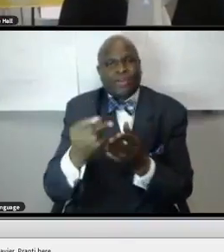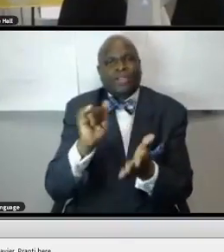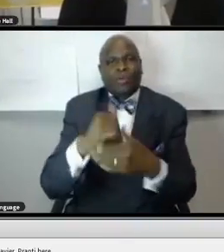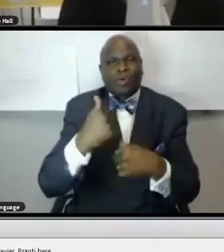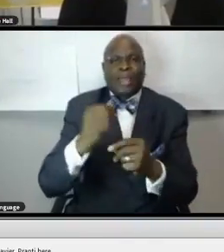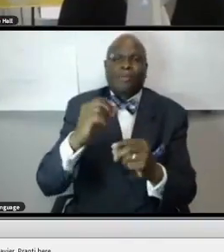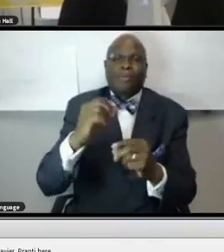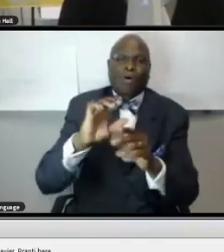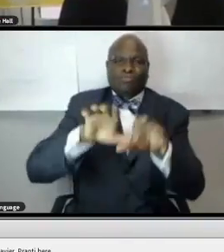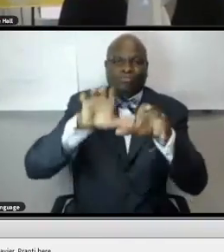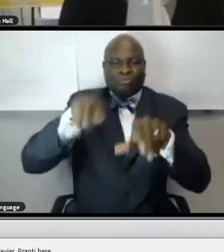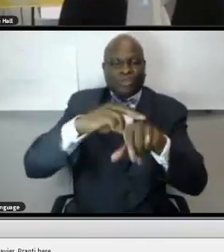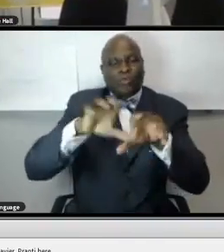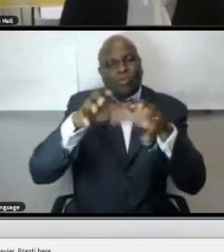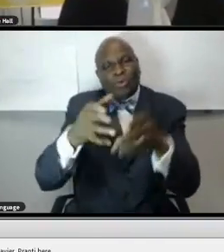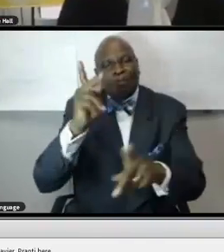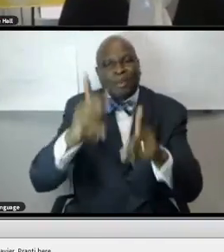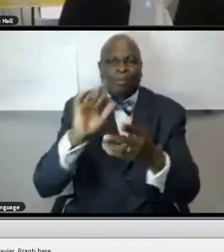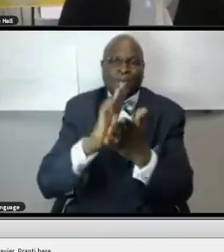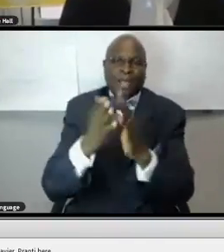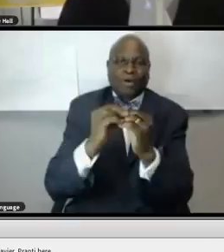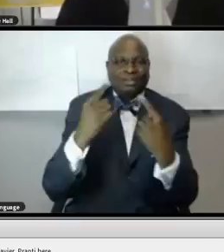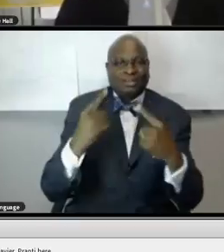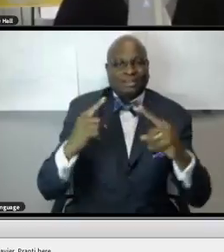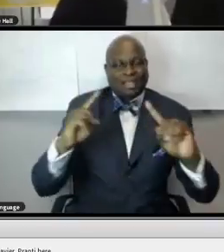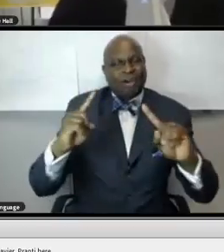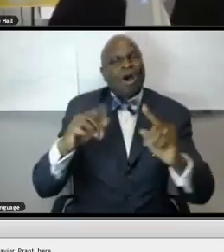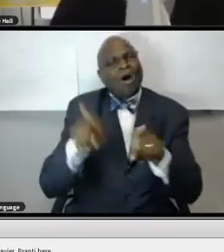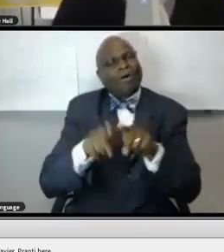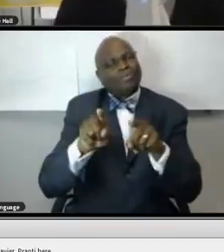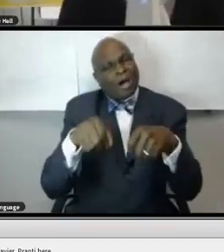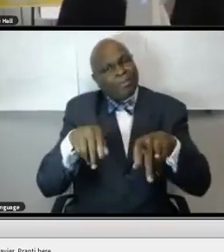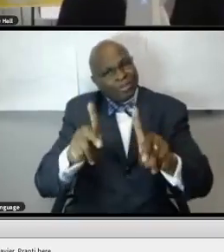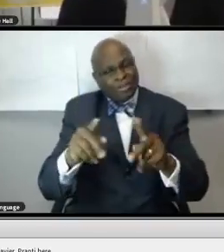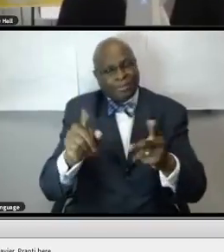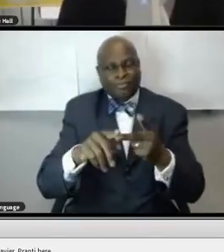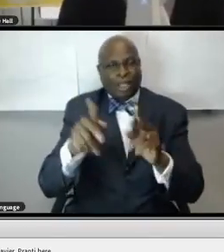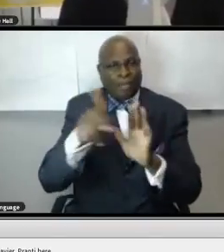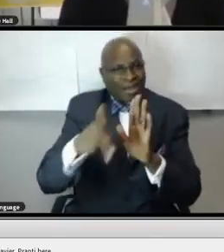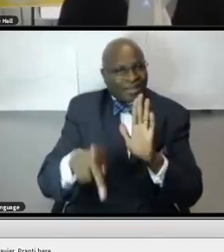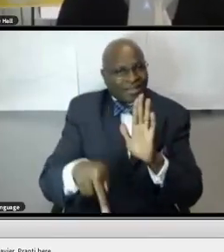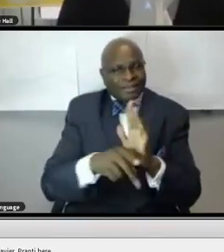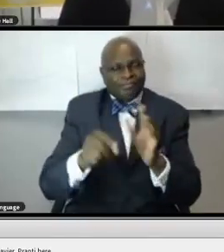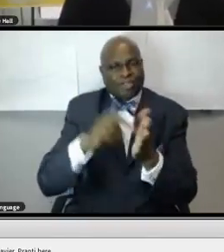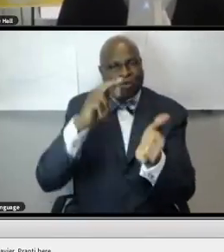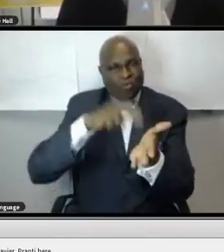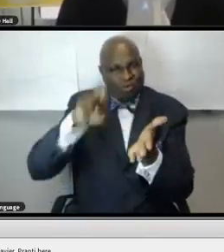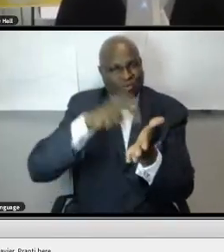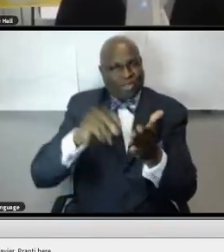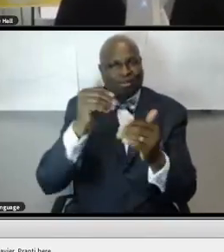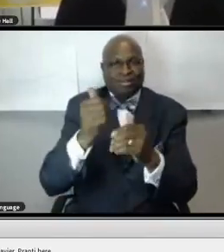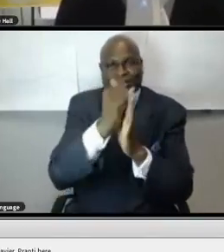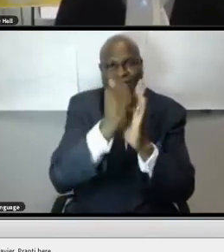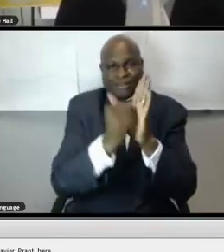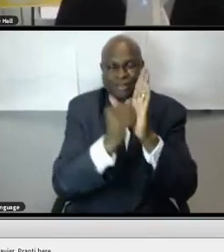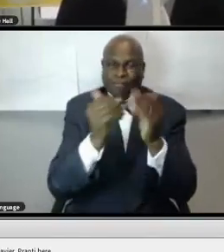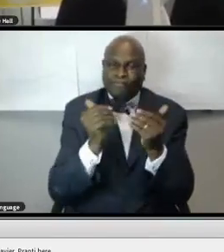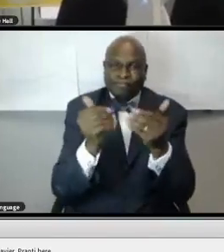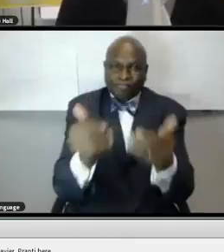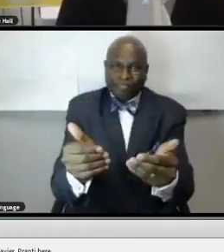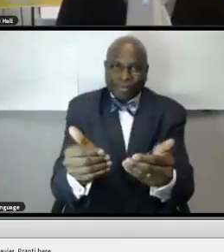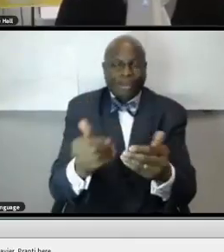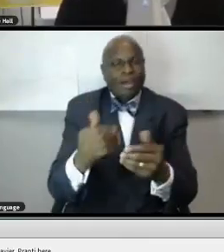gap, and what are some of the opportunities, as well as talk about the policy and research agenda going forward.